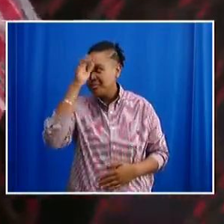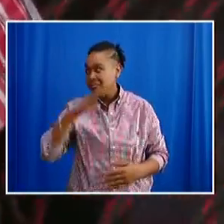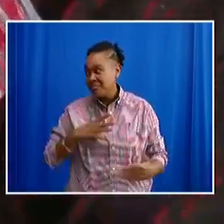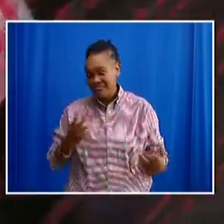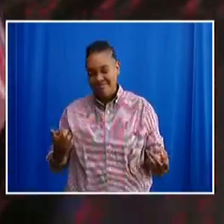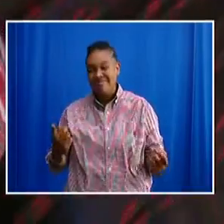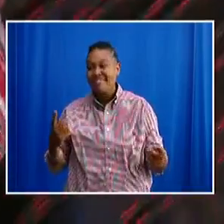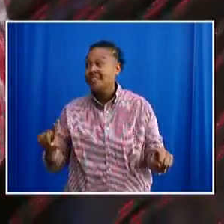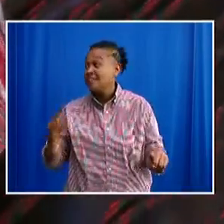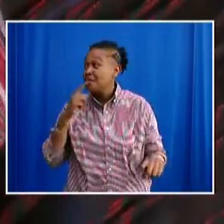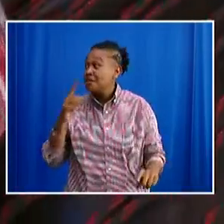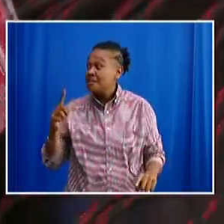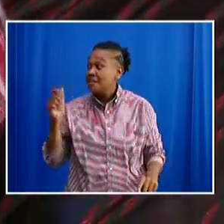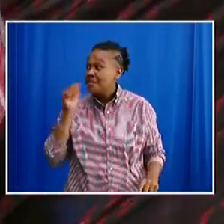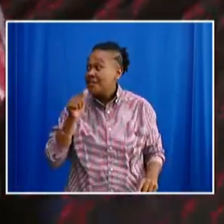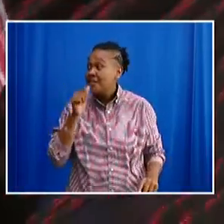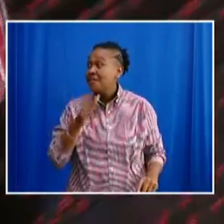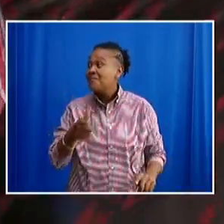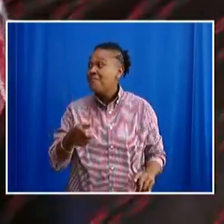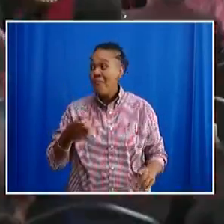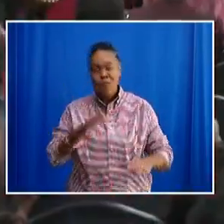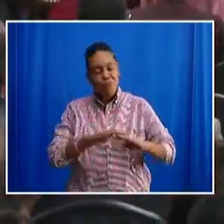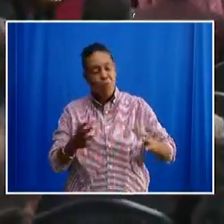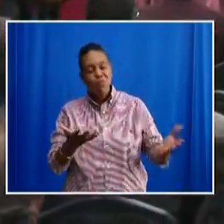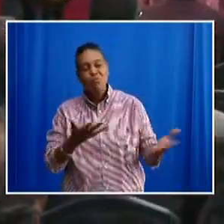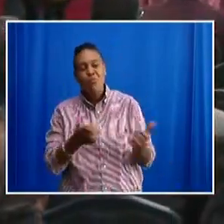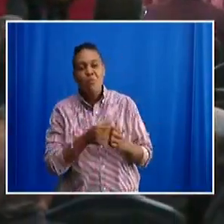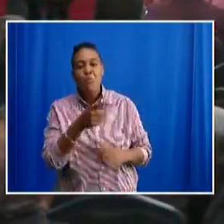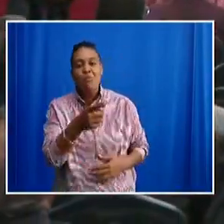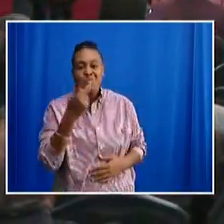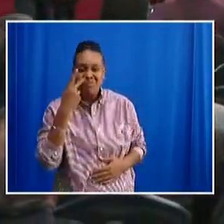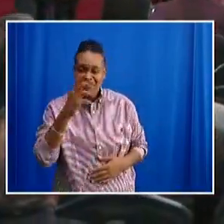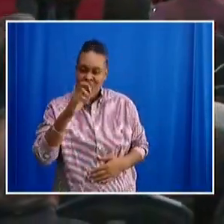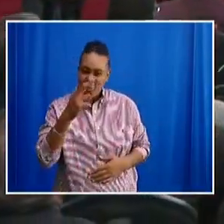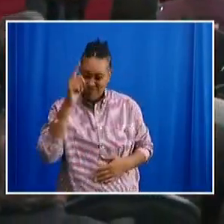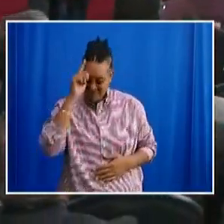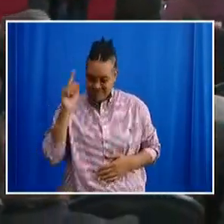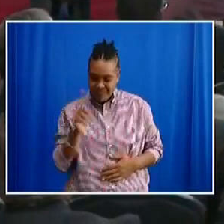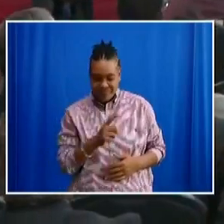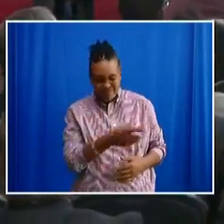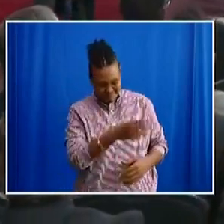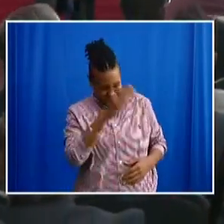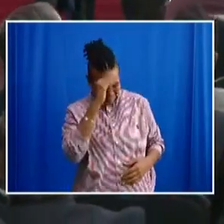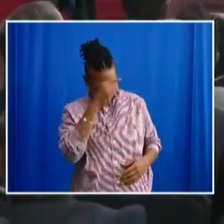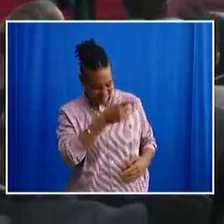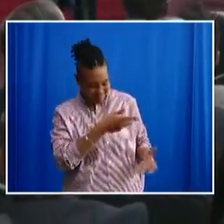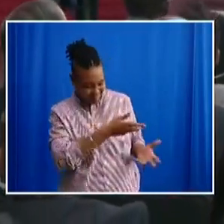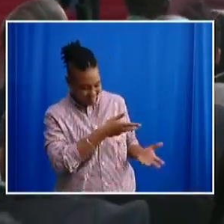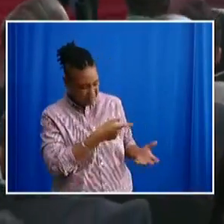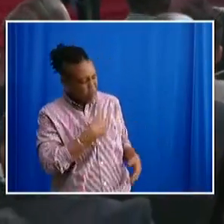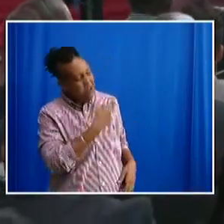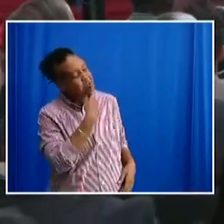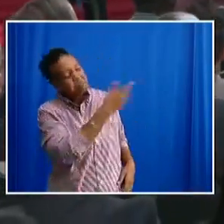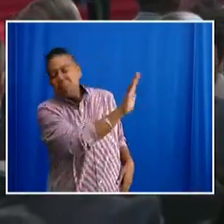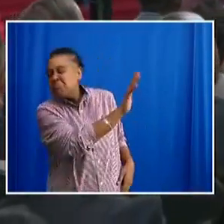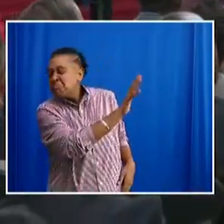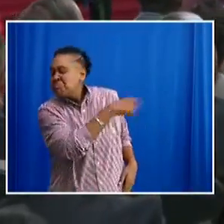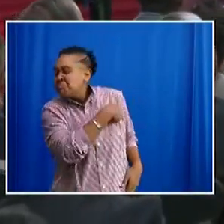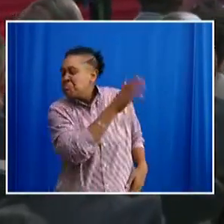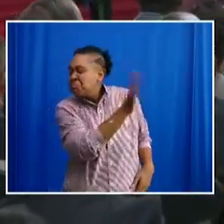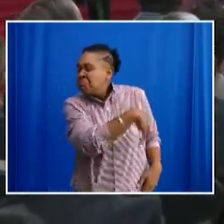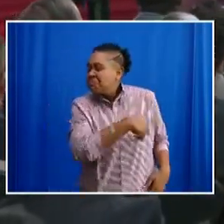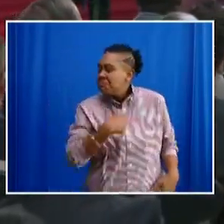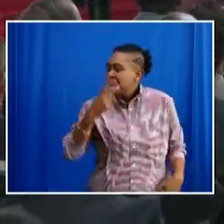you. Them big mouth gal, we no chat to them. Sing Charlie Molly call you. Them big mouth gal, we no chat to them. Sing